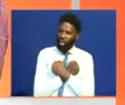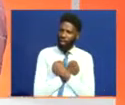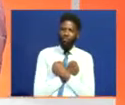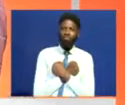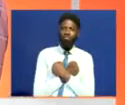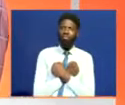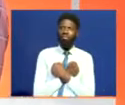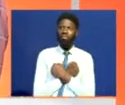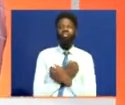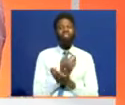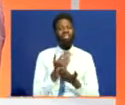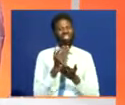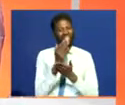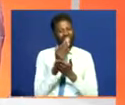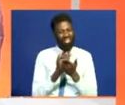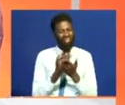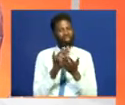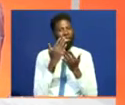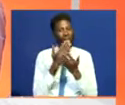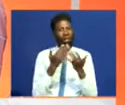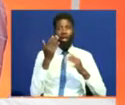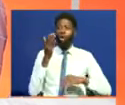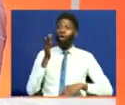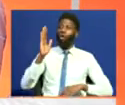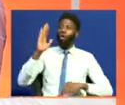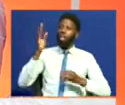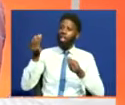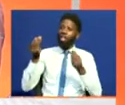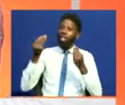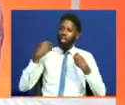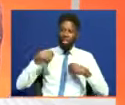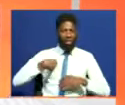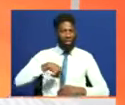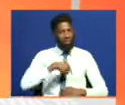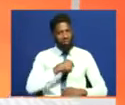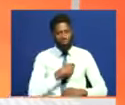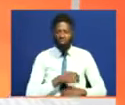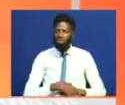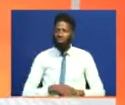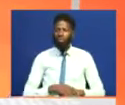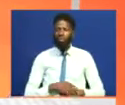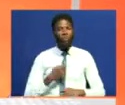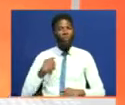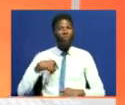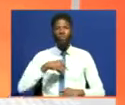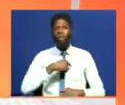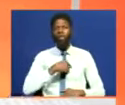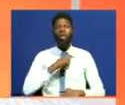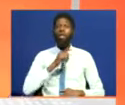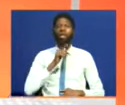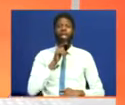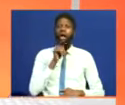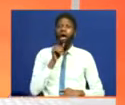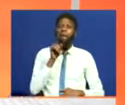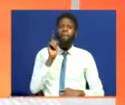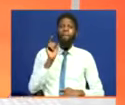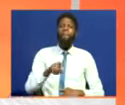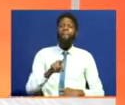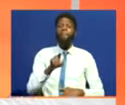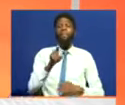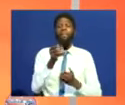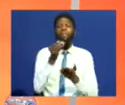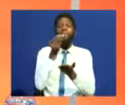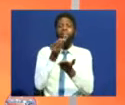said God gave us. And God gave us some of these things that we don't know, don't need to go to a shop and buy. It's not like bundles